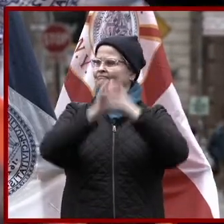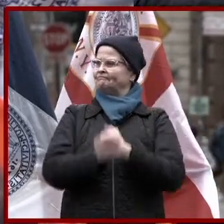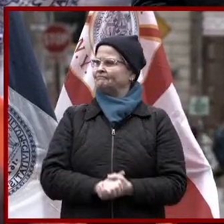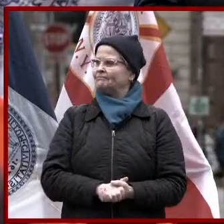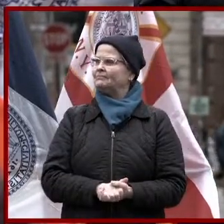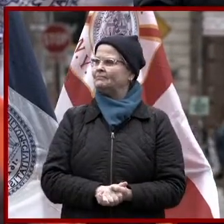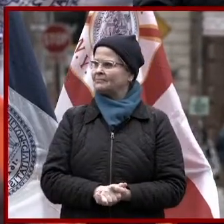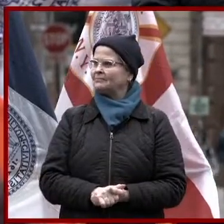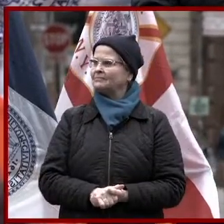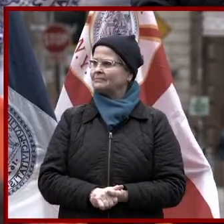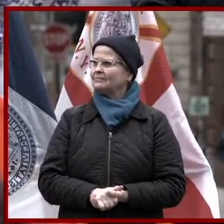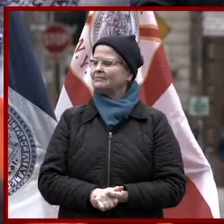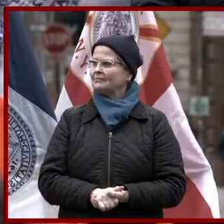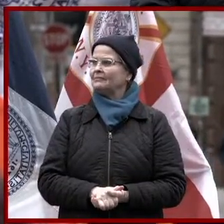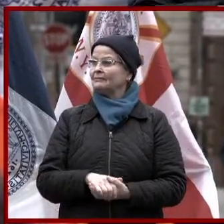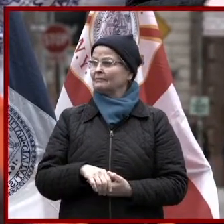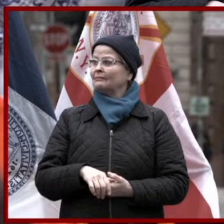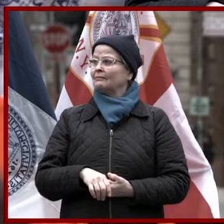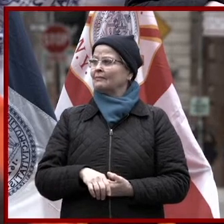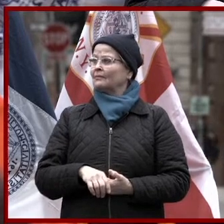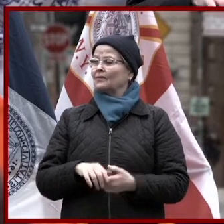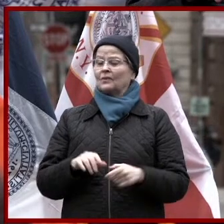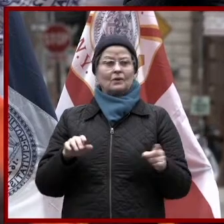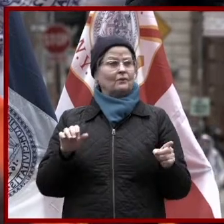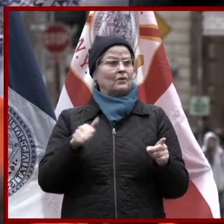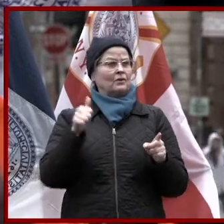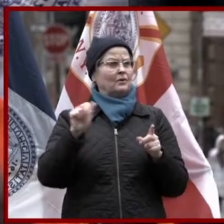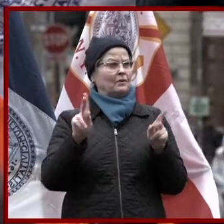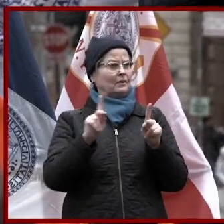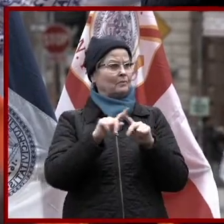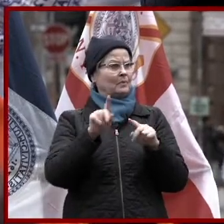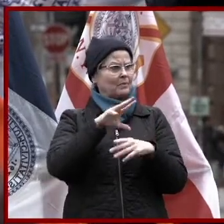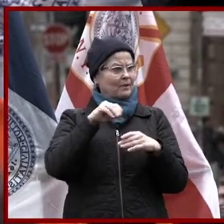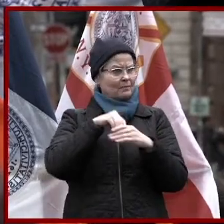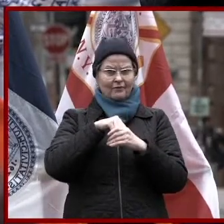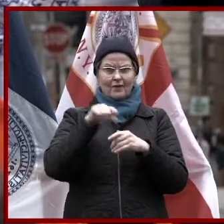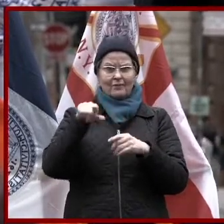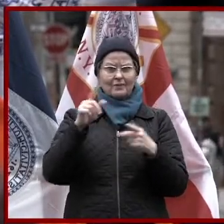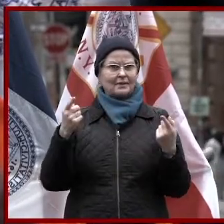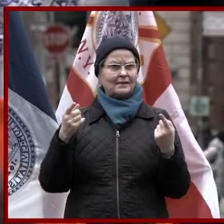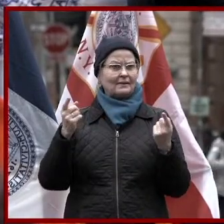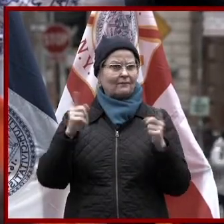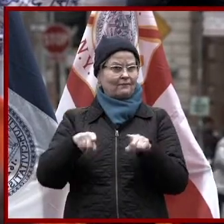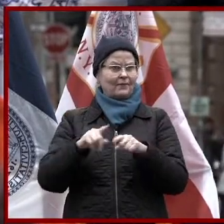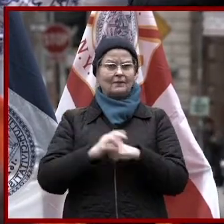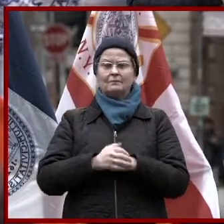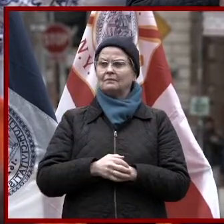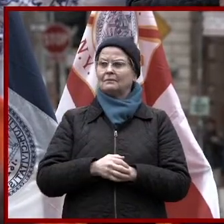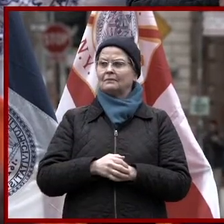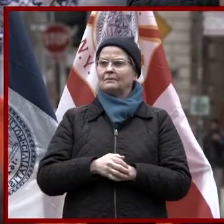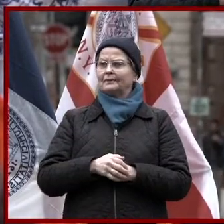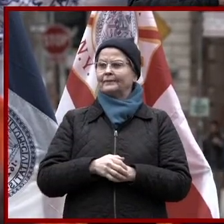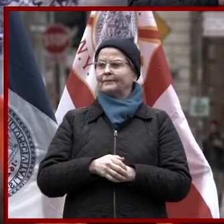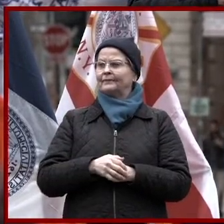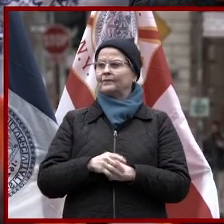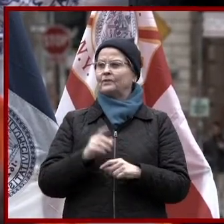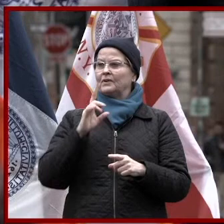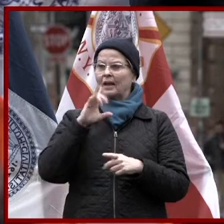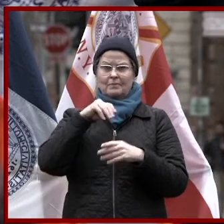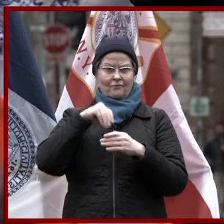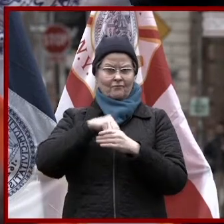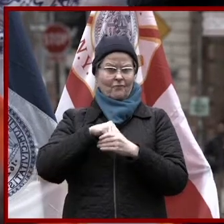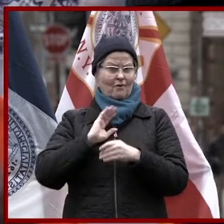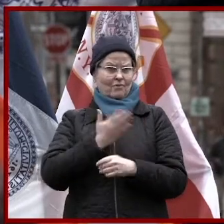Just briefly, in the way of announcements, those of you that have been associated with this event and associated with what we